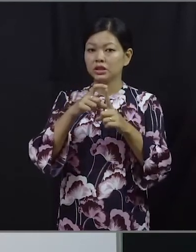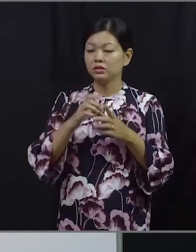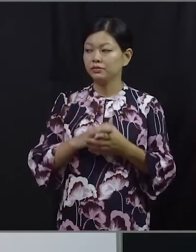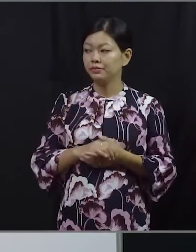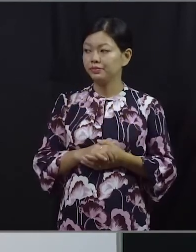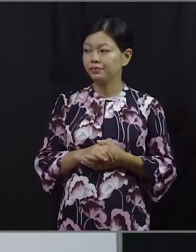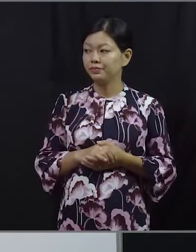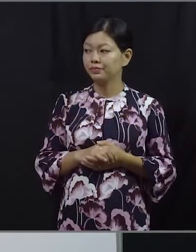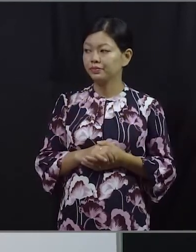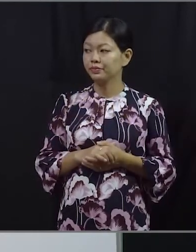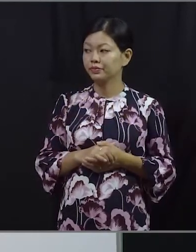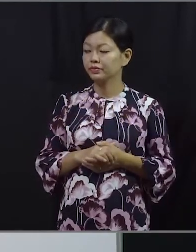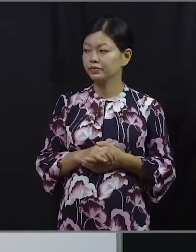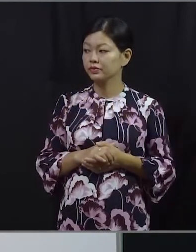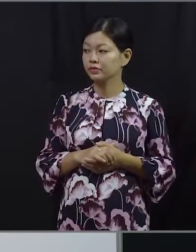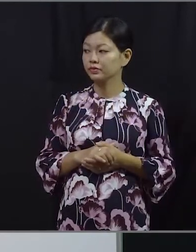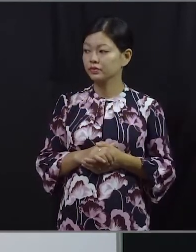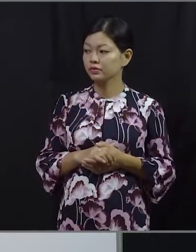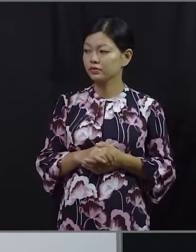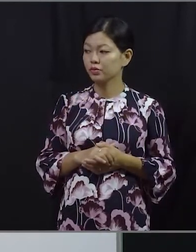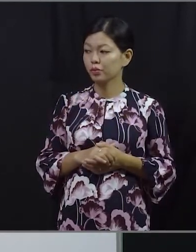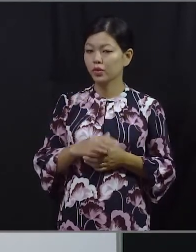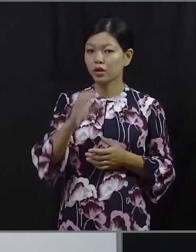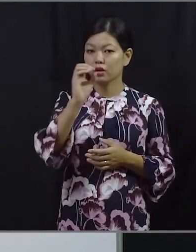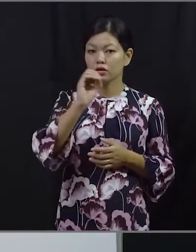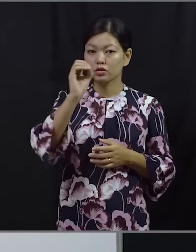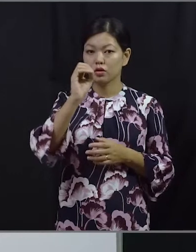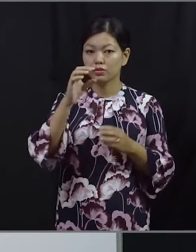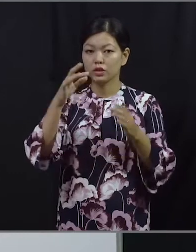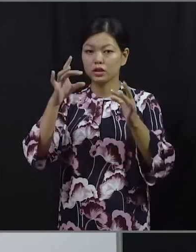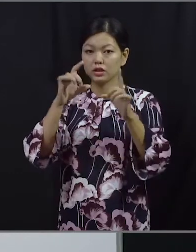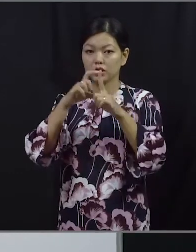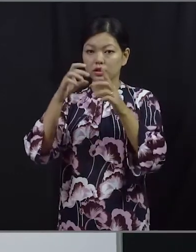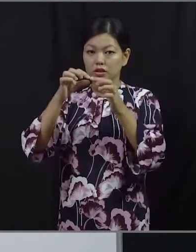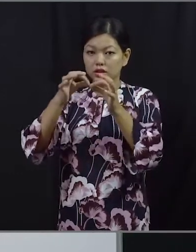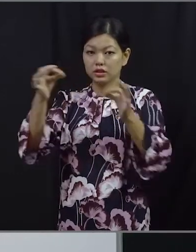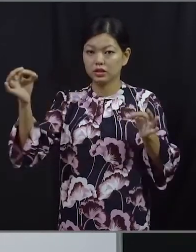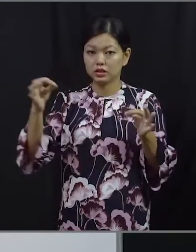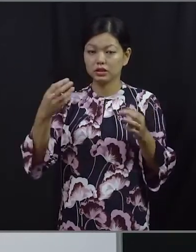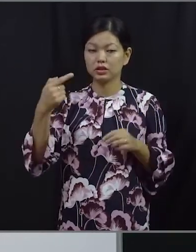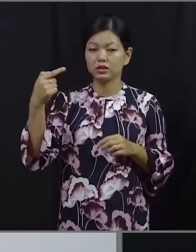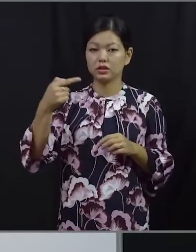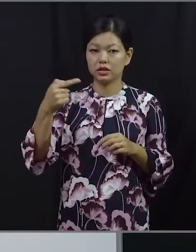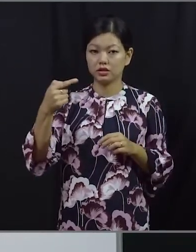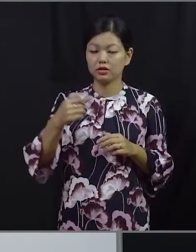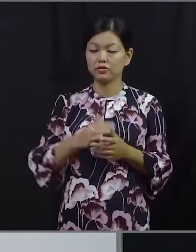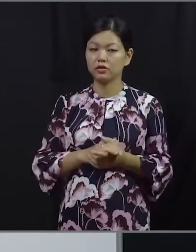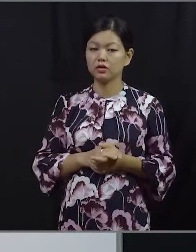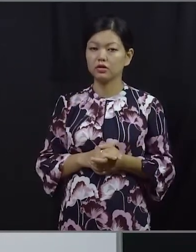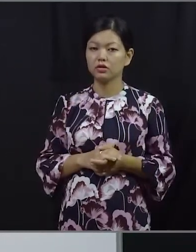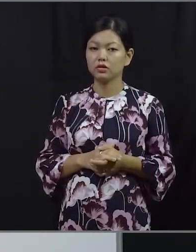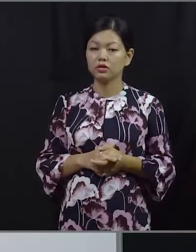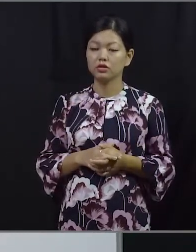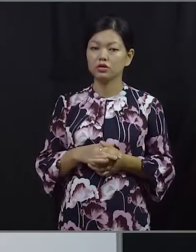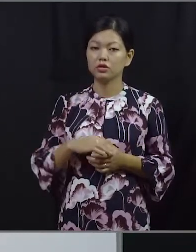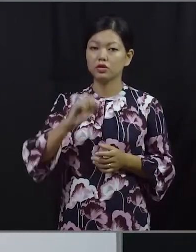and as well as as you can see, object distance is what? Object distance is negative here, because again the object is on that side, means negative side. So I